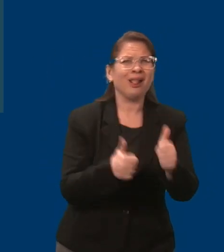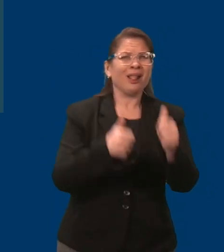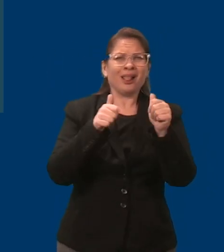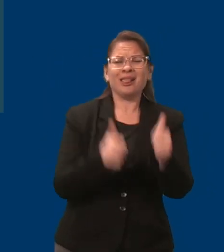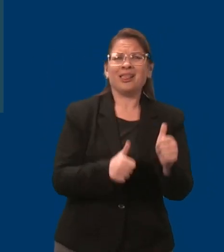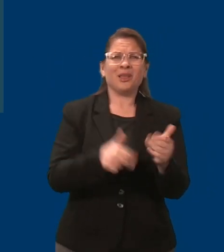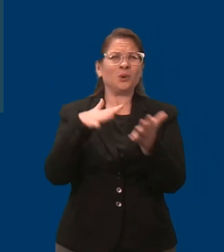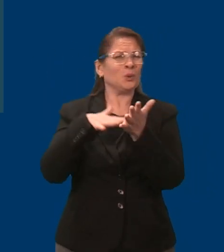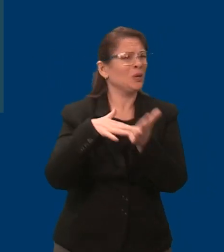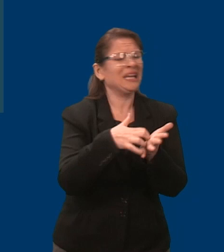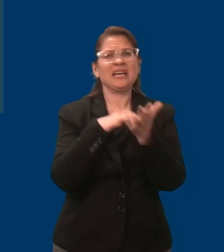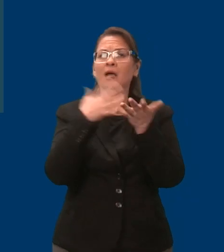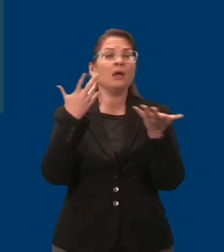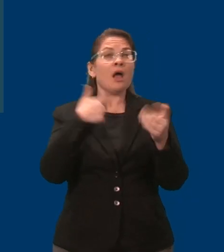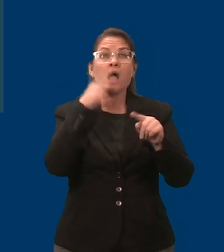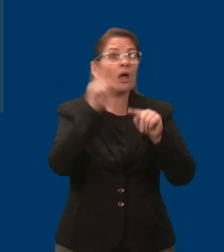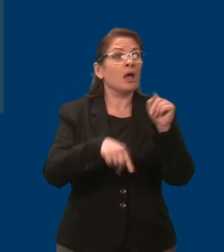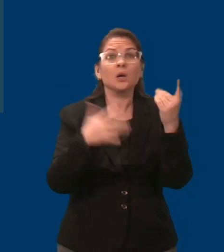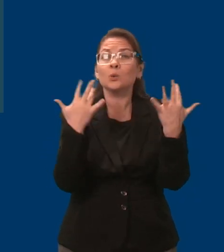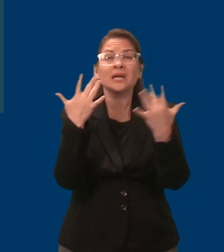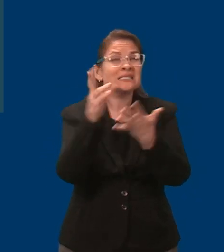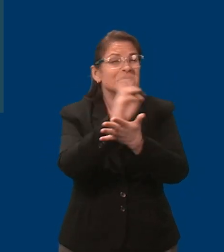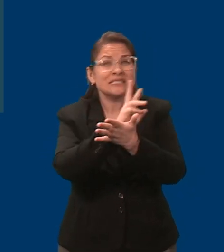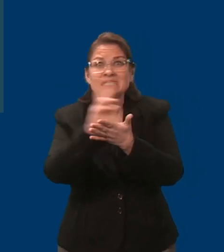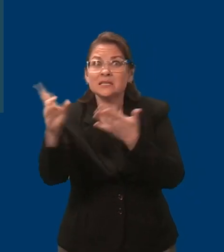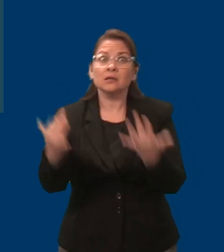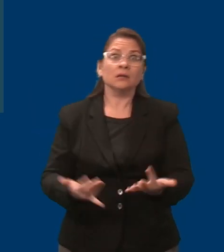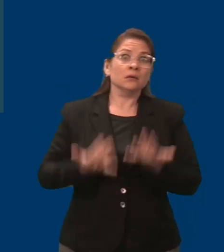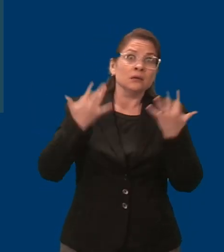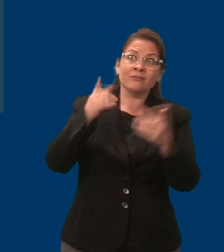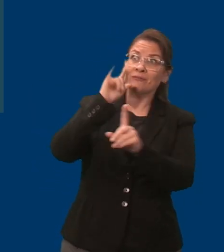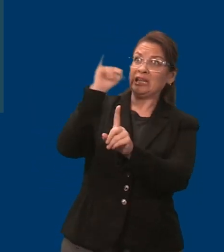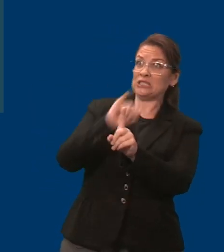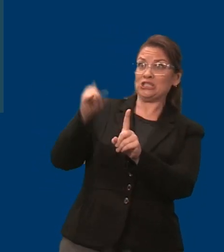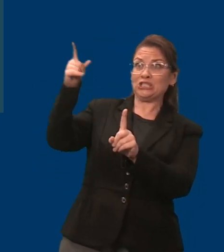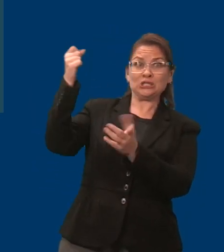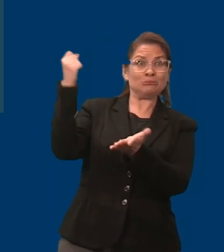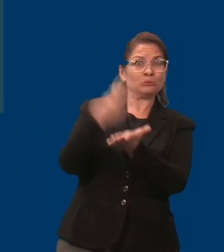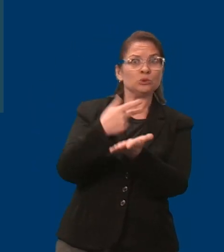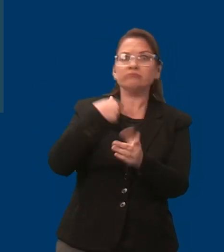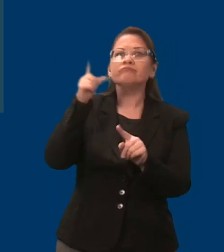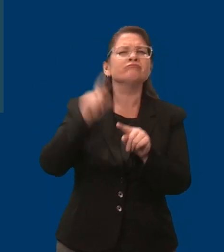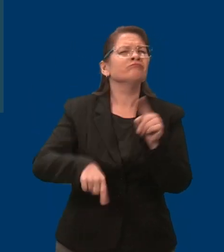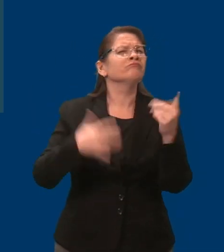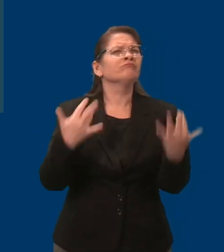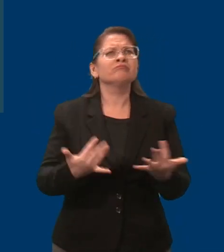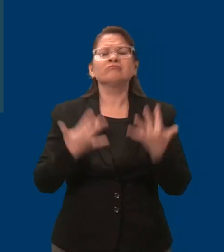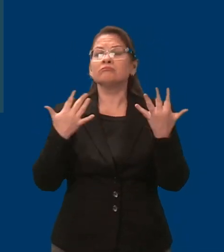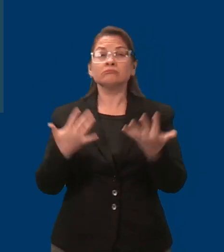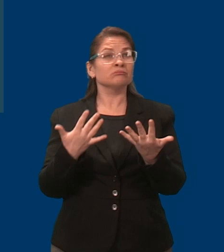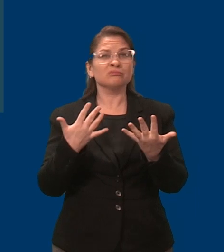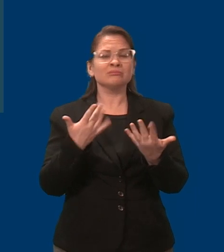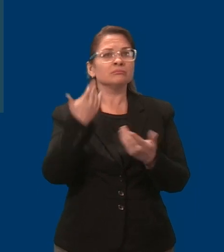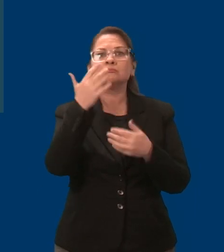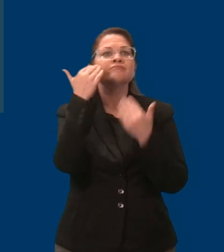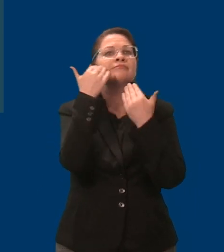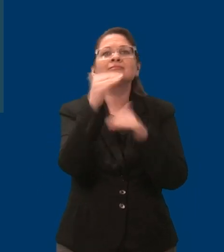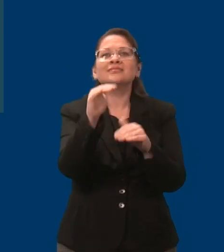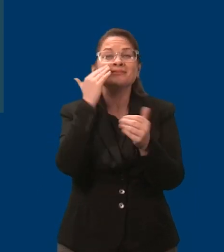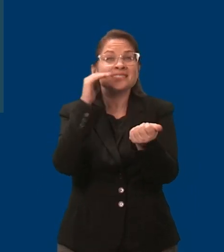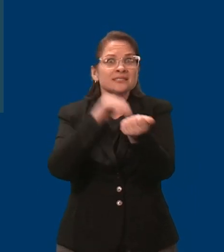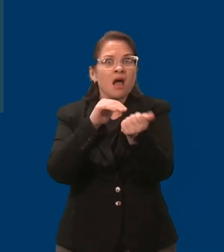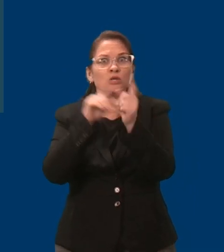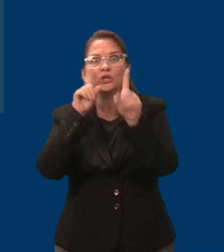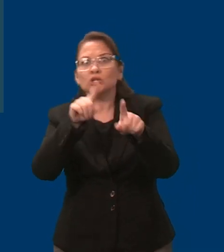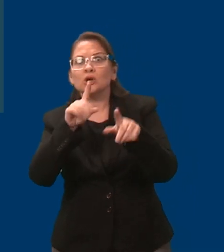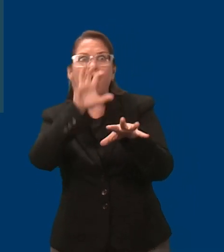said it could take for insurance to approve the appointment. On top of that, there are a limited number of specialist appointments available to you. So even after